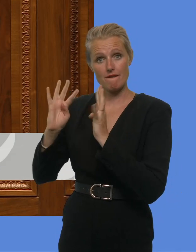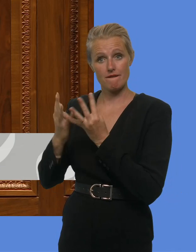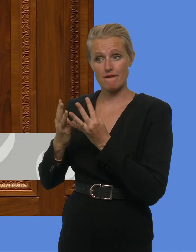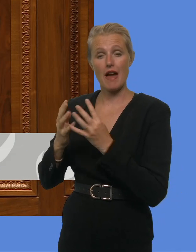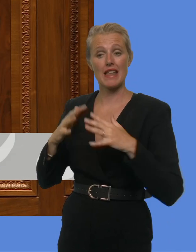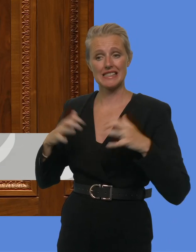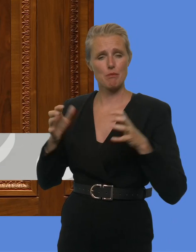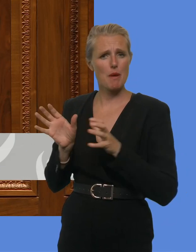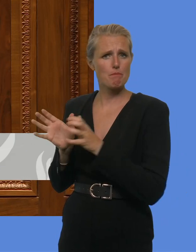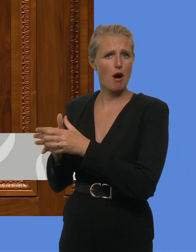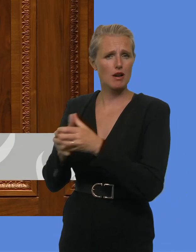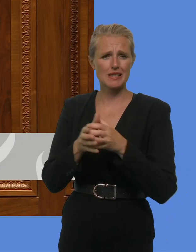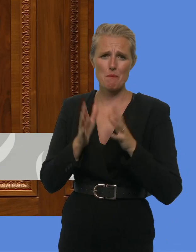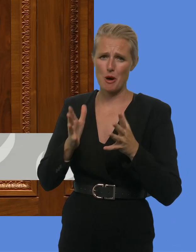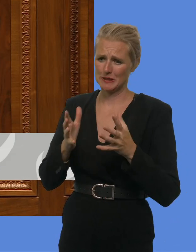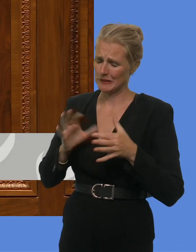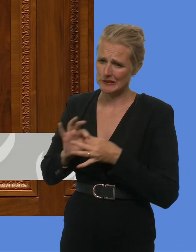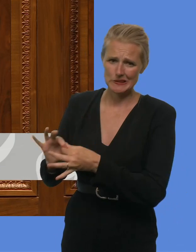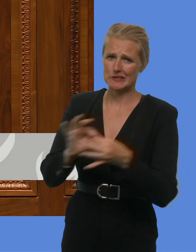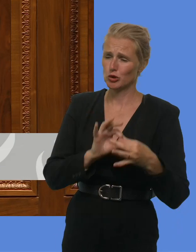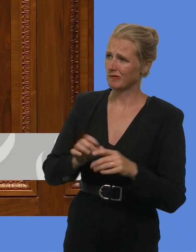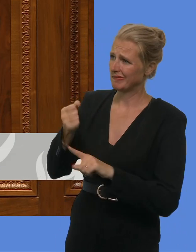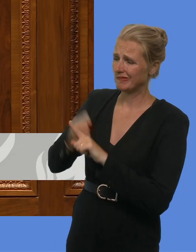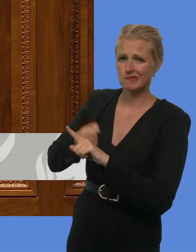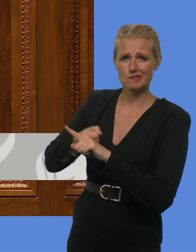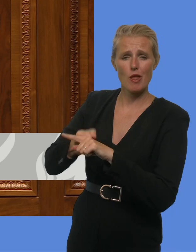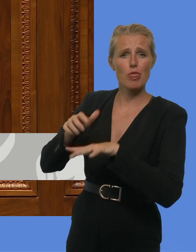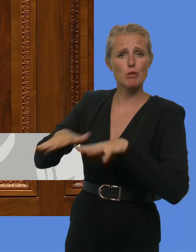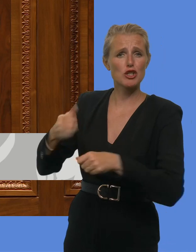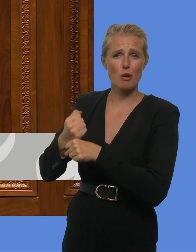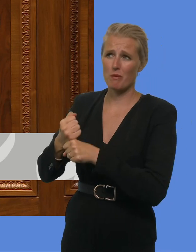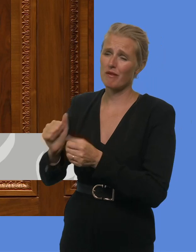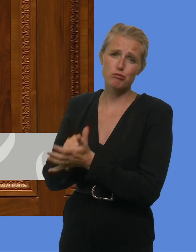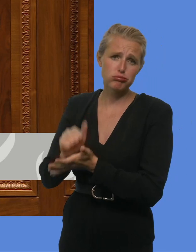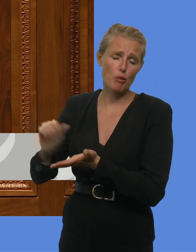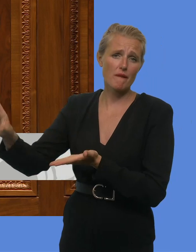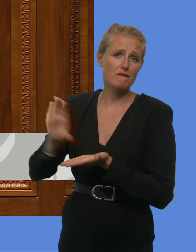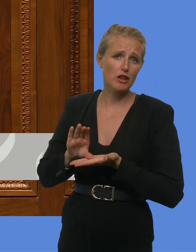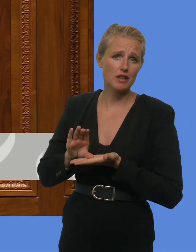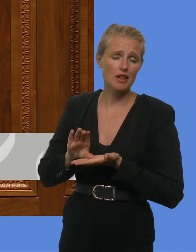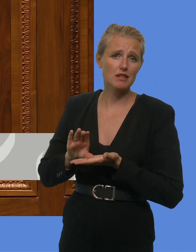remain united in pressing the British Government for fair funding